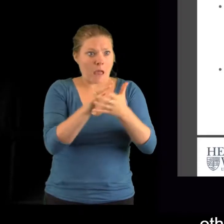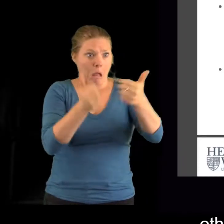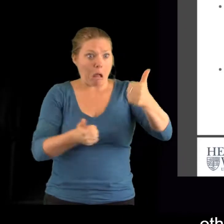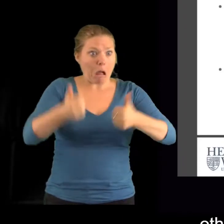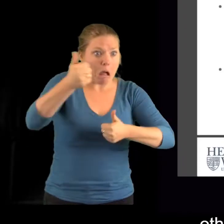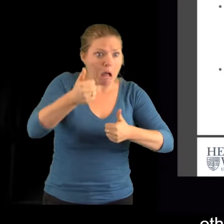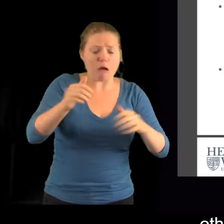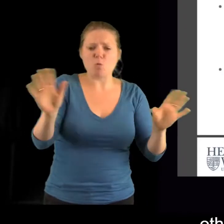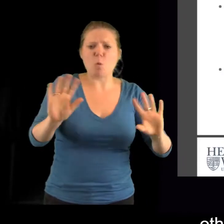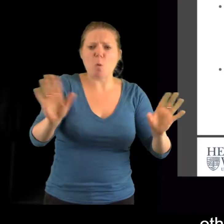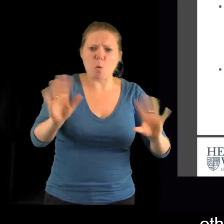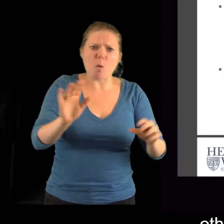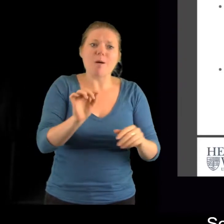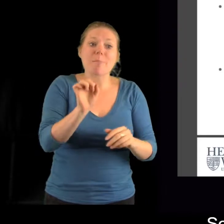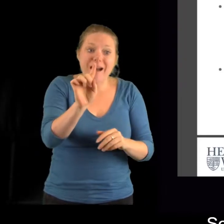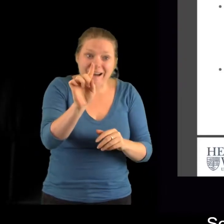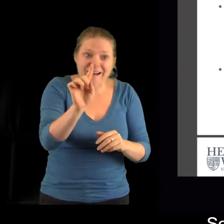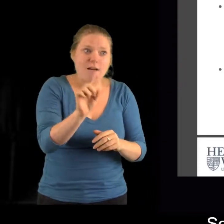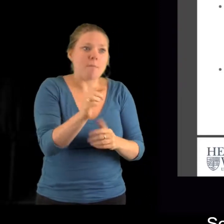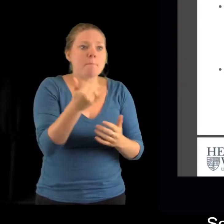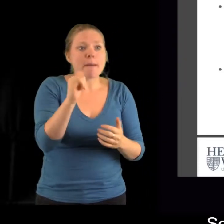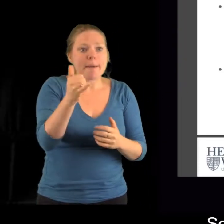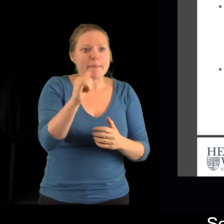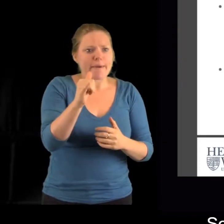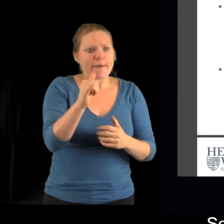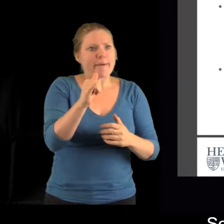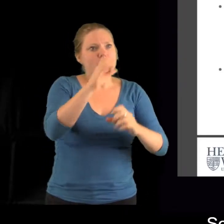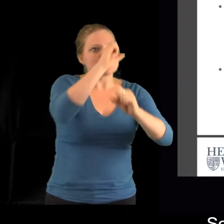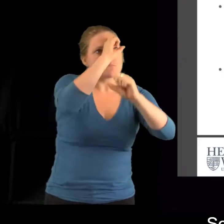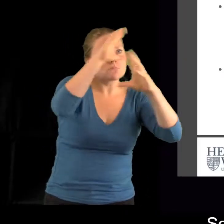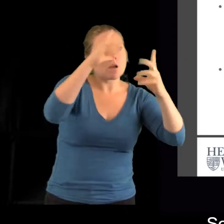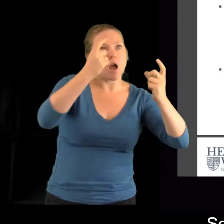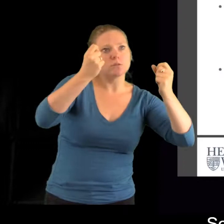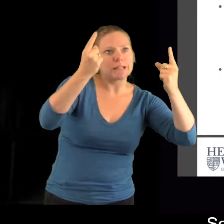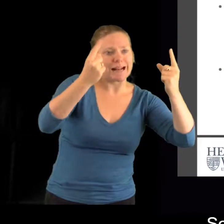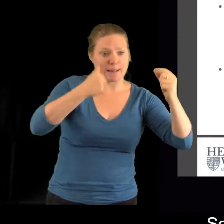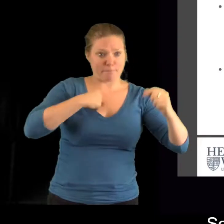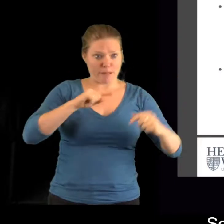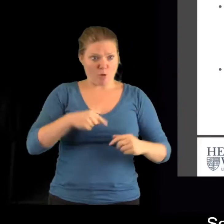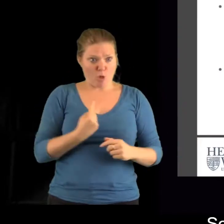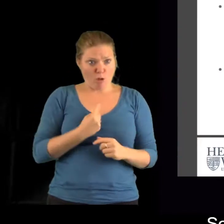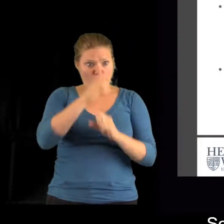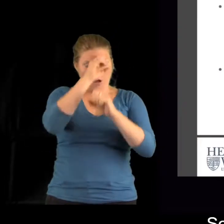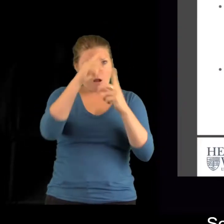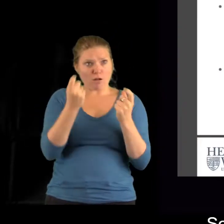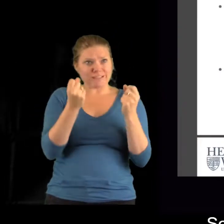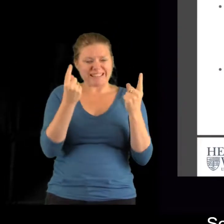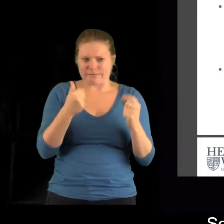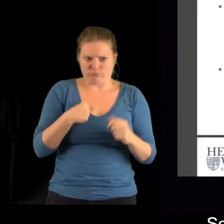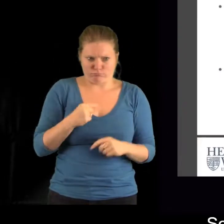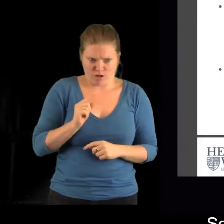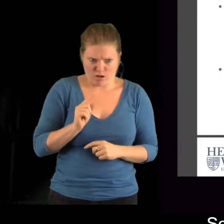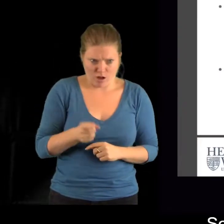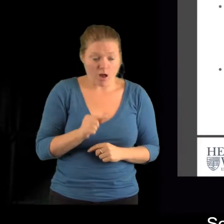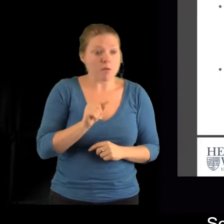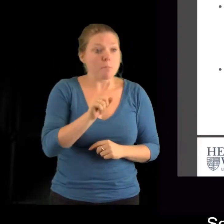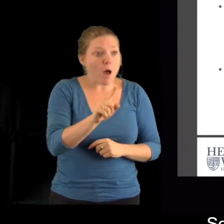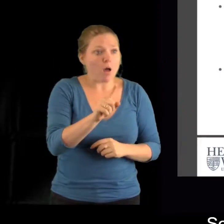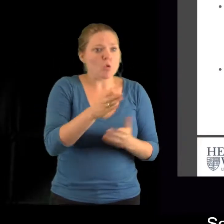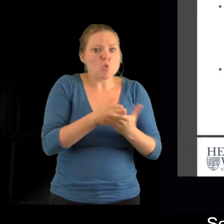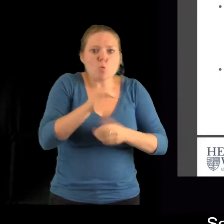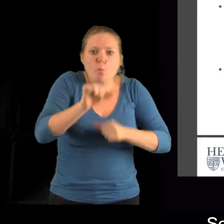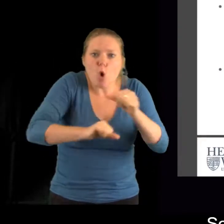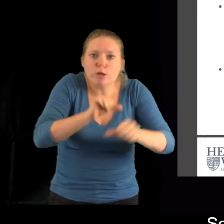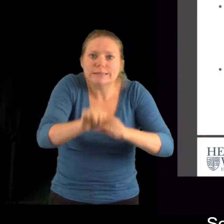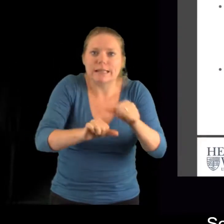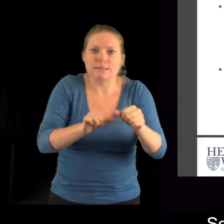vision that you couldn't achieve on your own. So it's working through that dialogue in order to understand